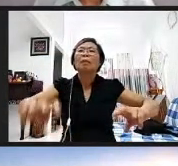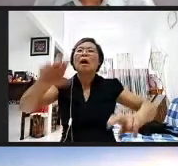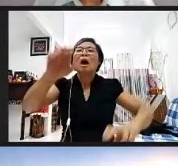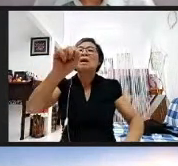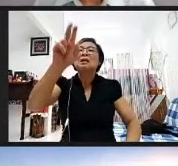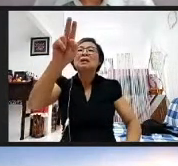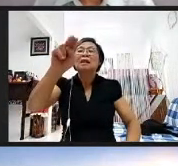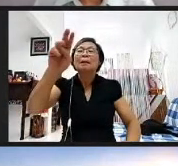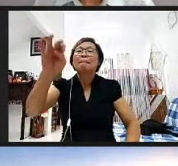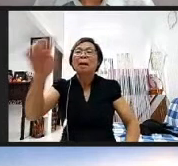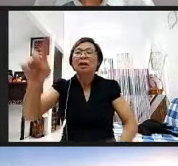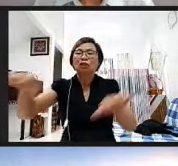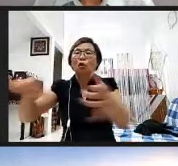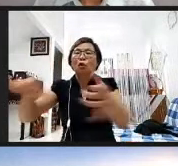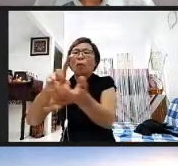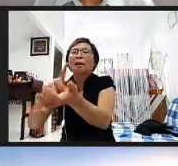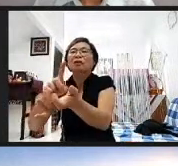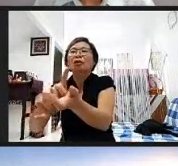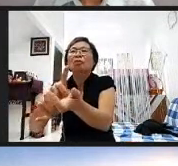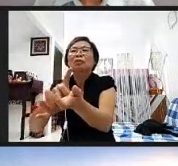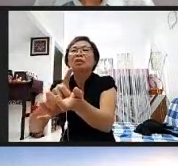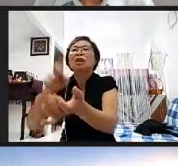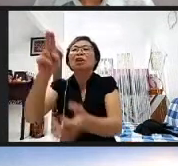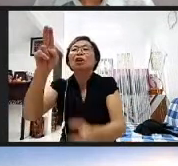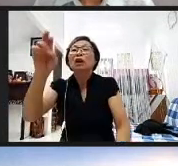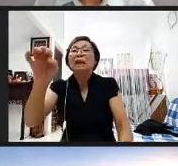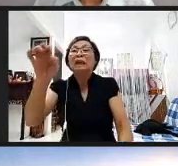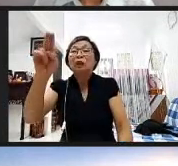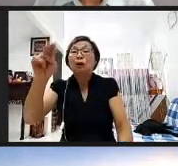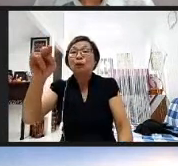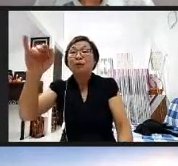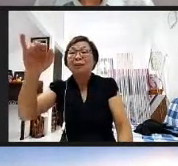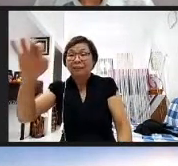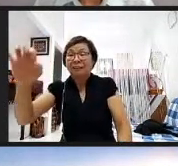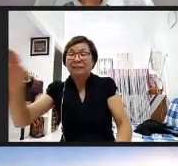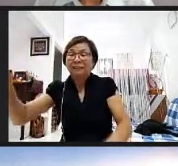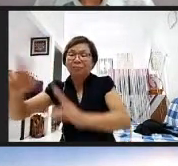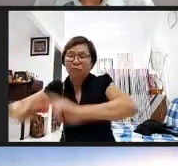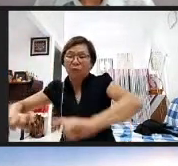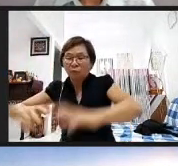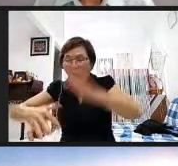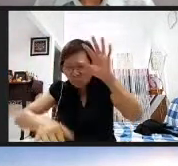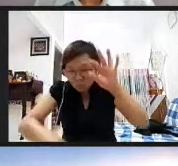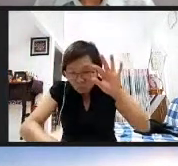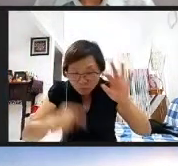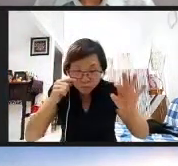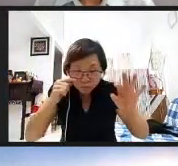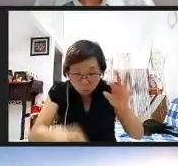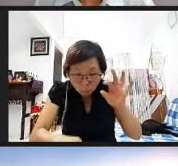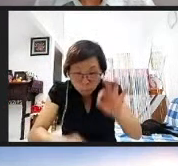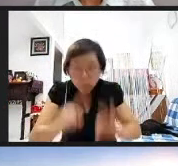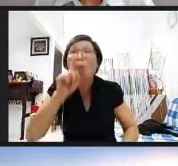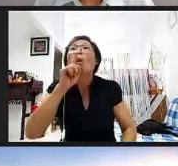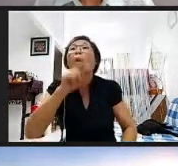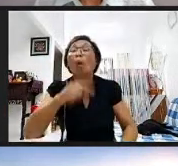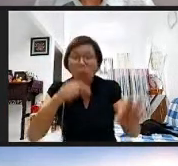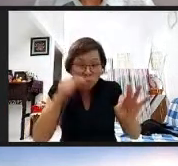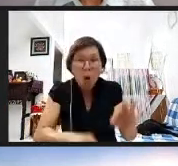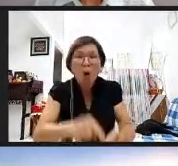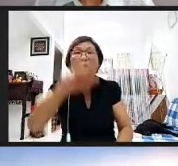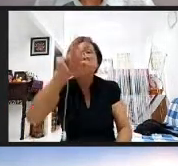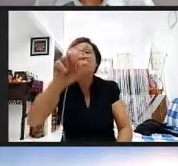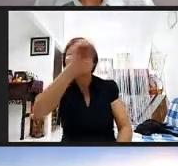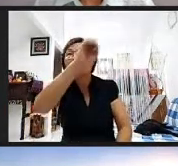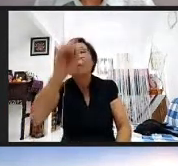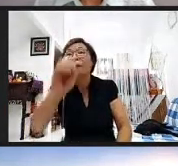done by Dr. Eunice, online survey. They actually found that about 30% of the people who responded to the